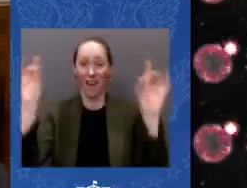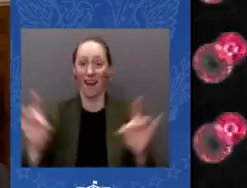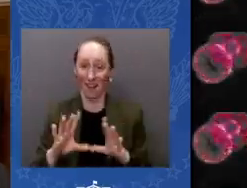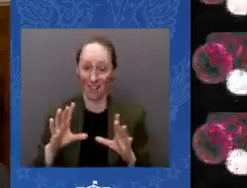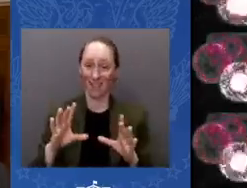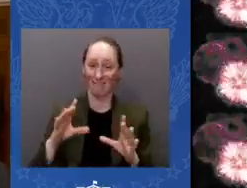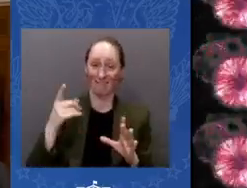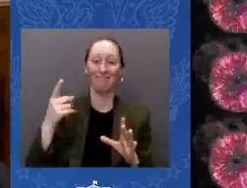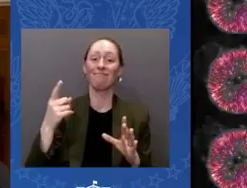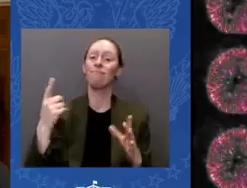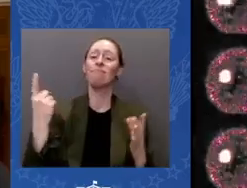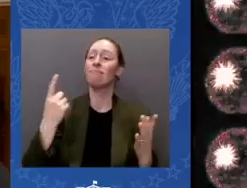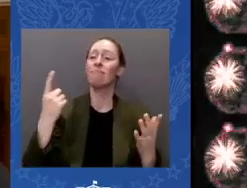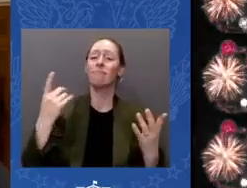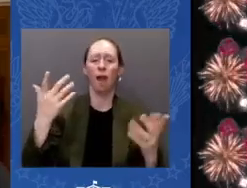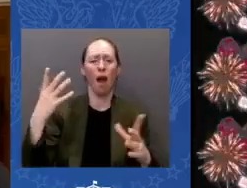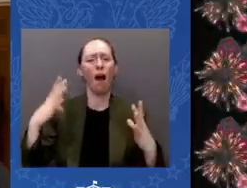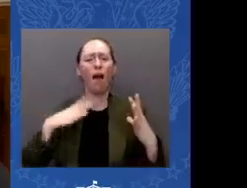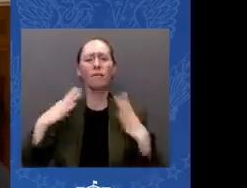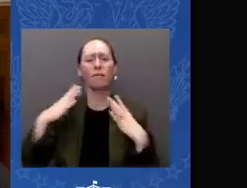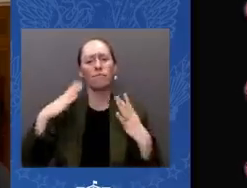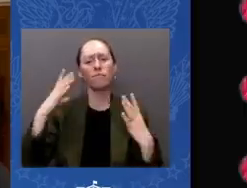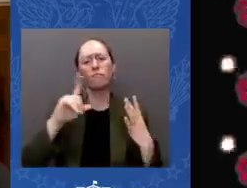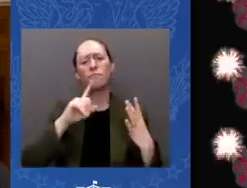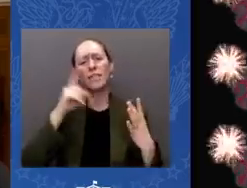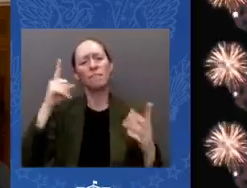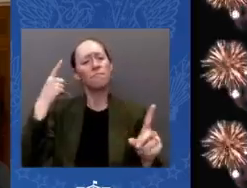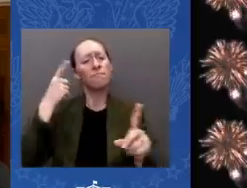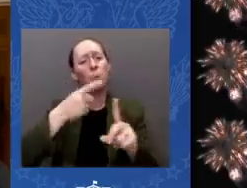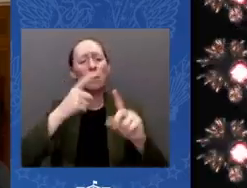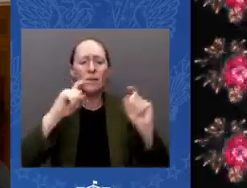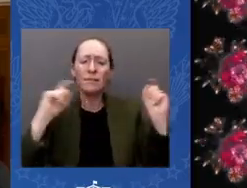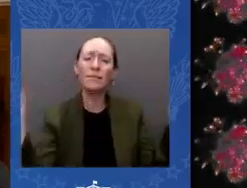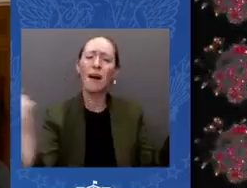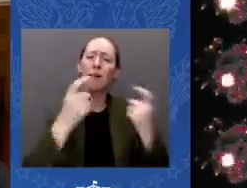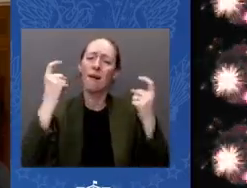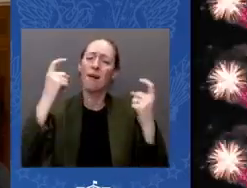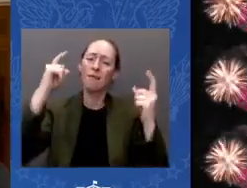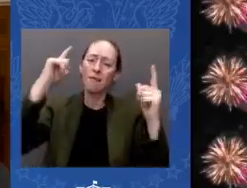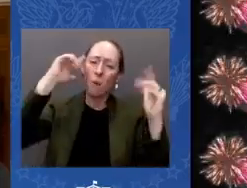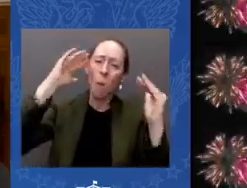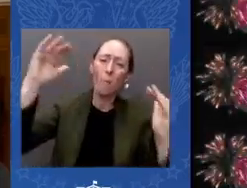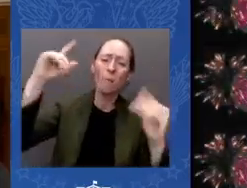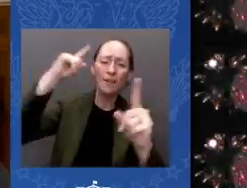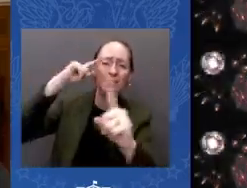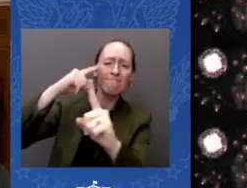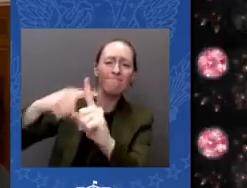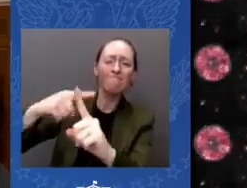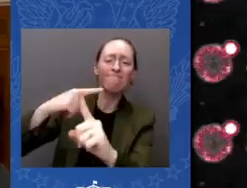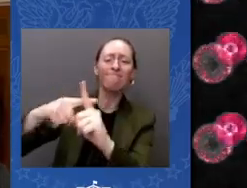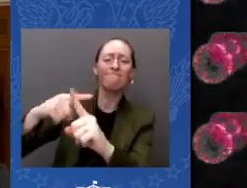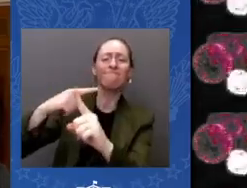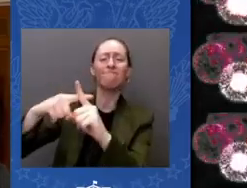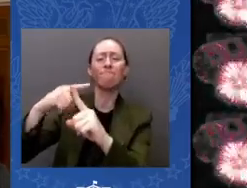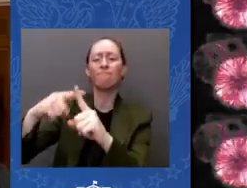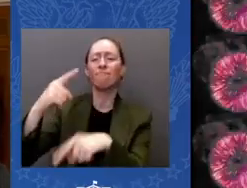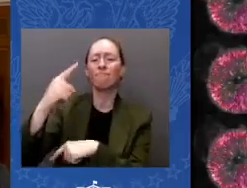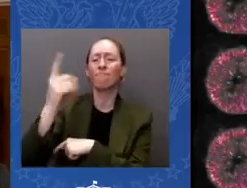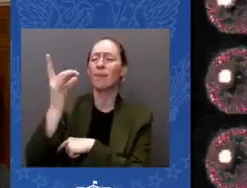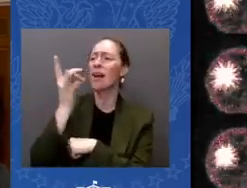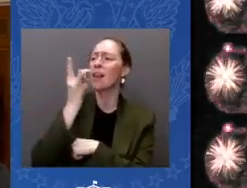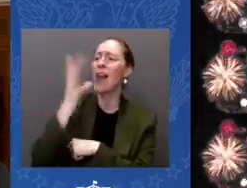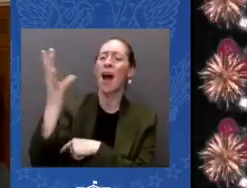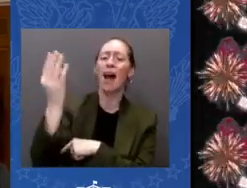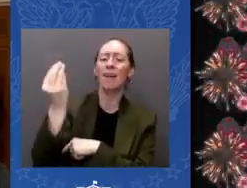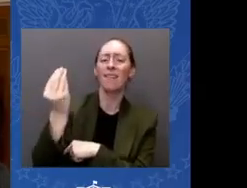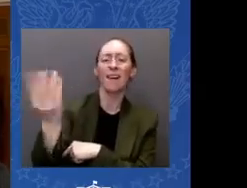us to see the light in our world, in each other, and in